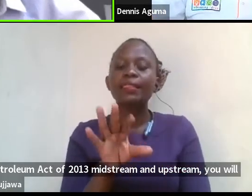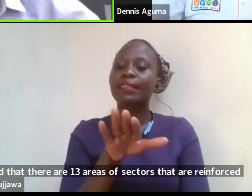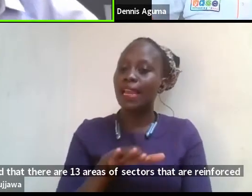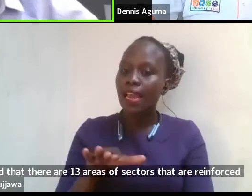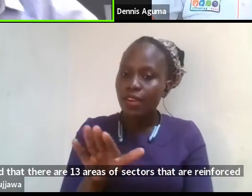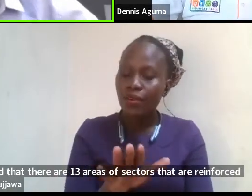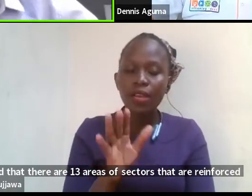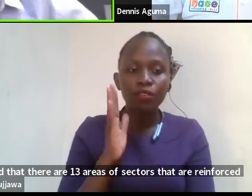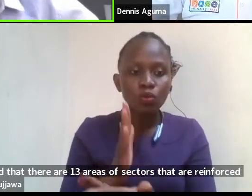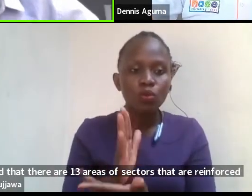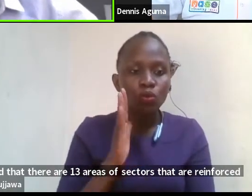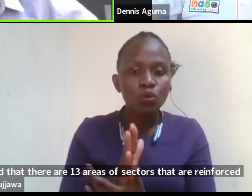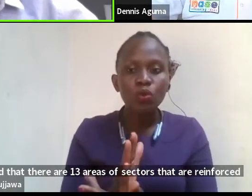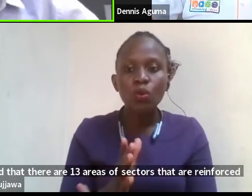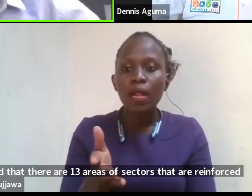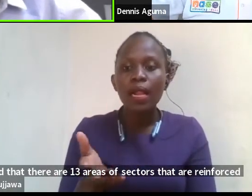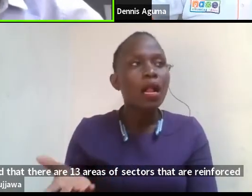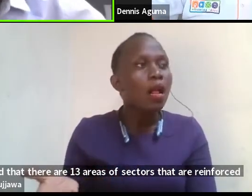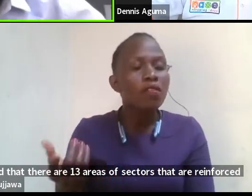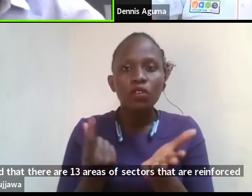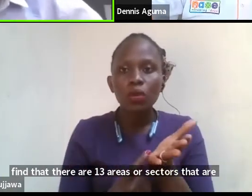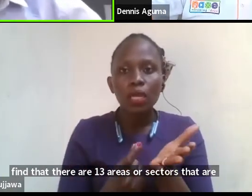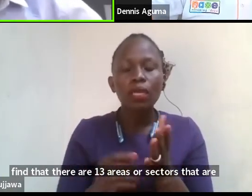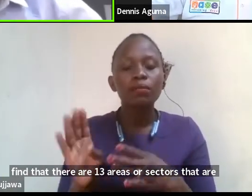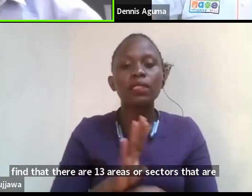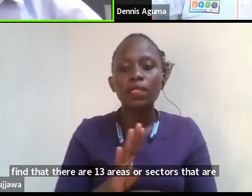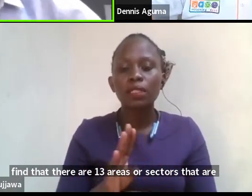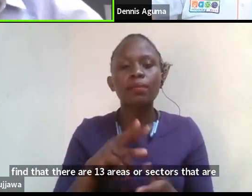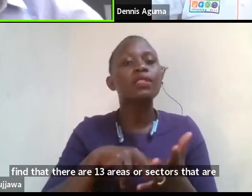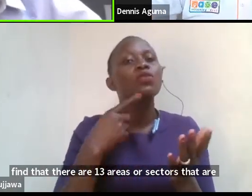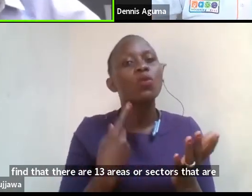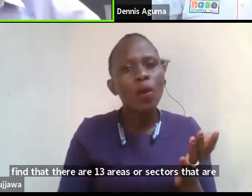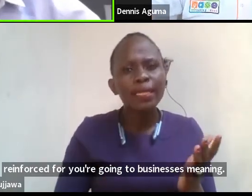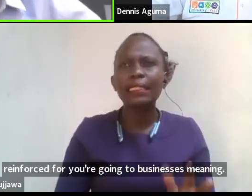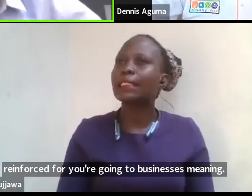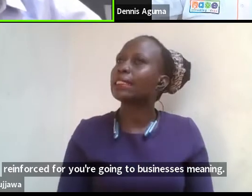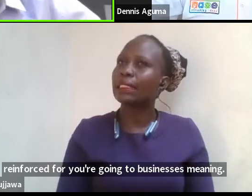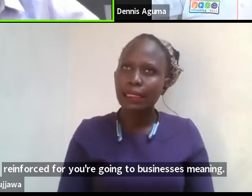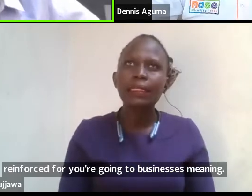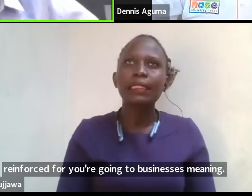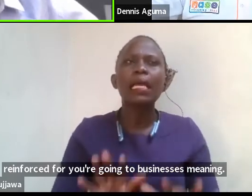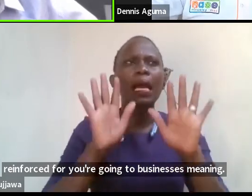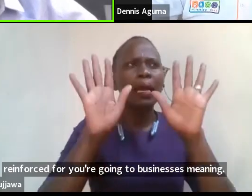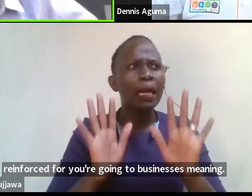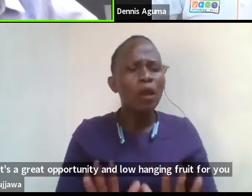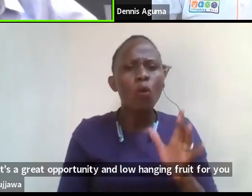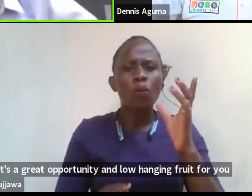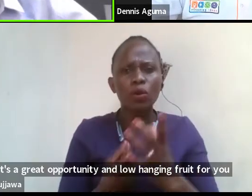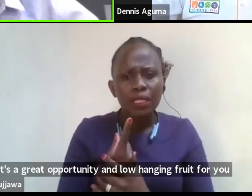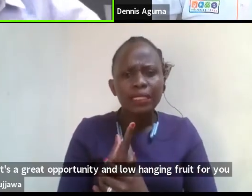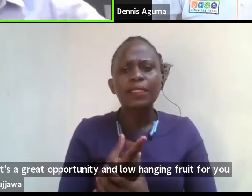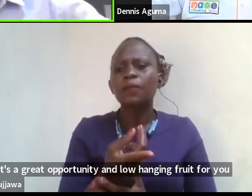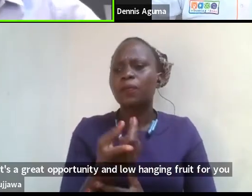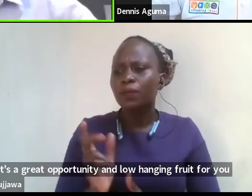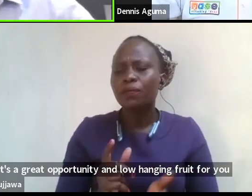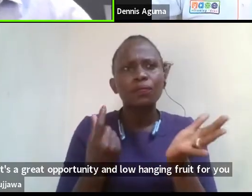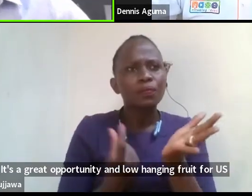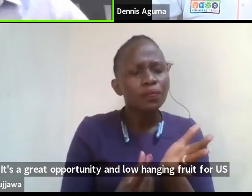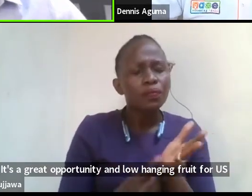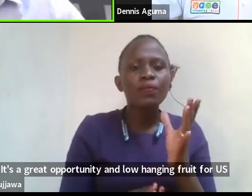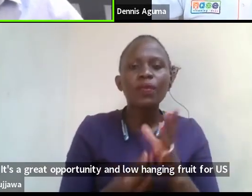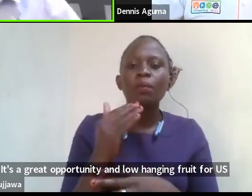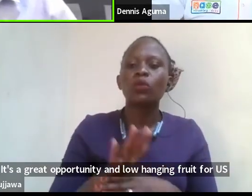for Ugandan businesses, meaning it's a great opportunity, a low-hanging fruit for Ugandan entities to participate. So that